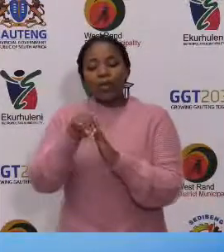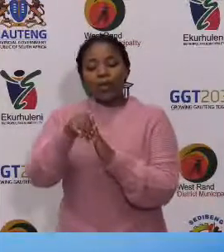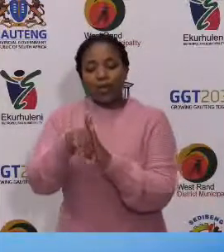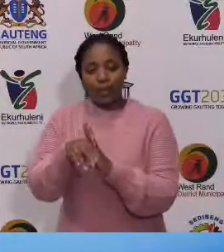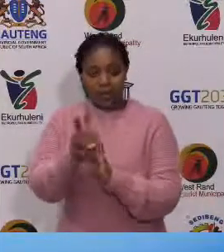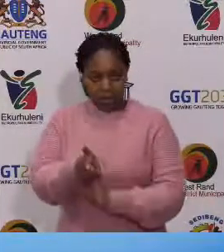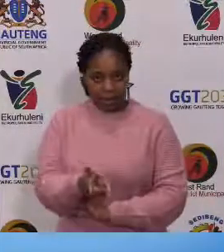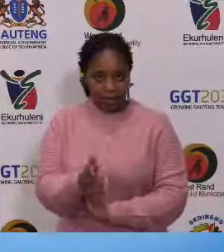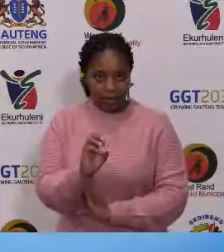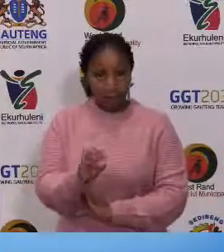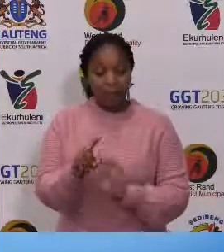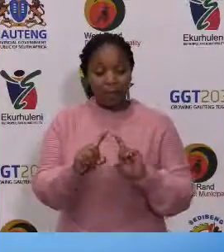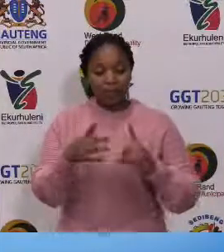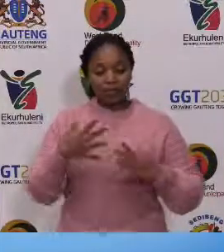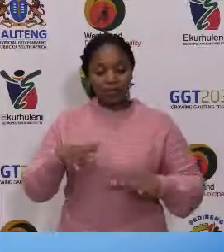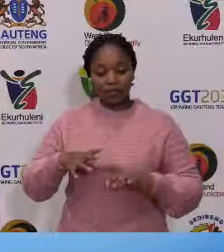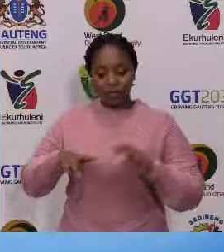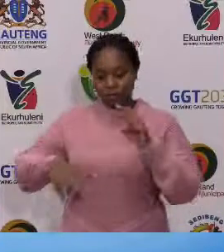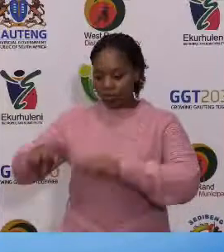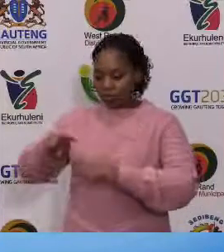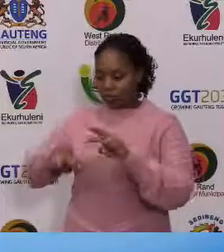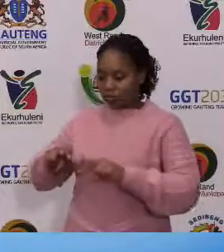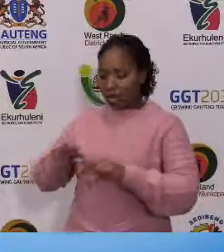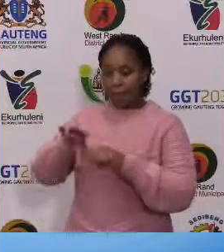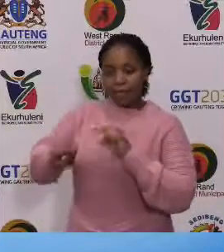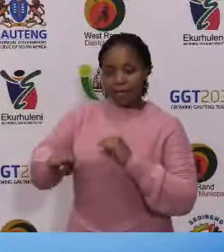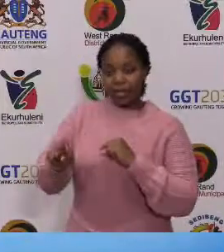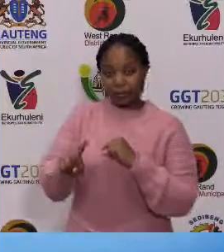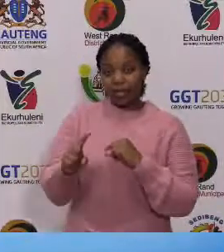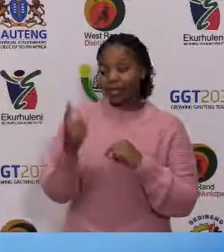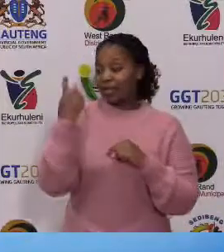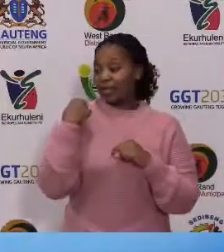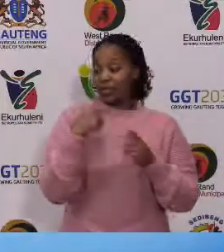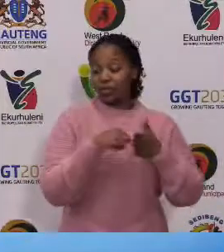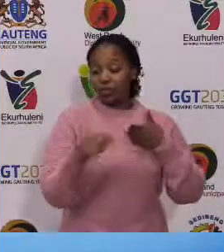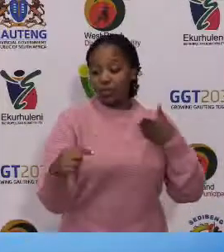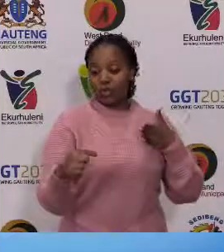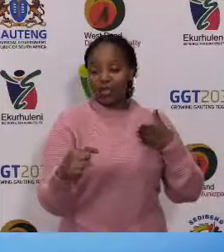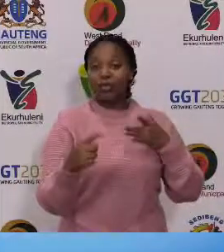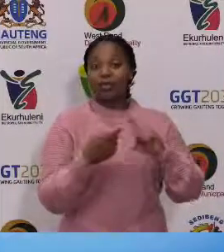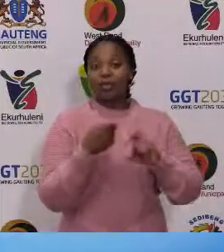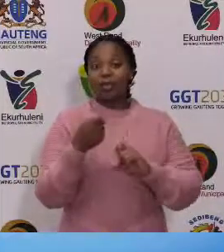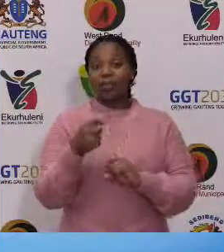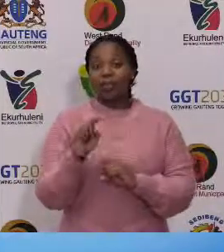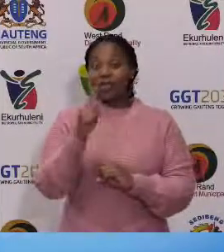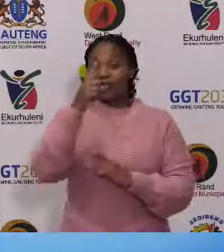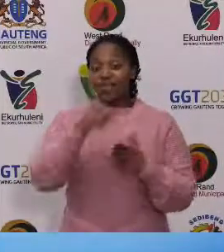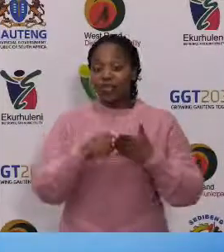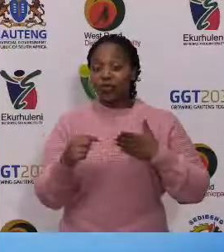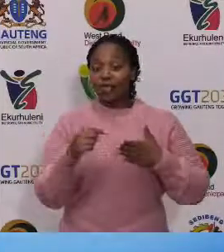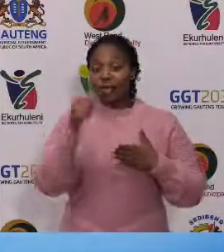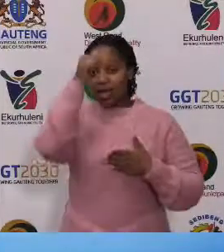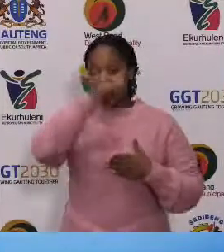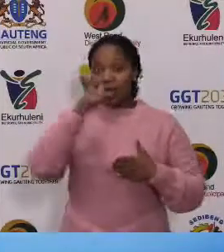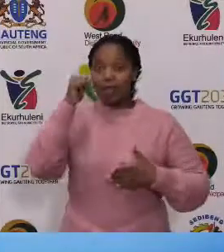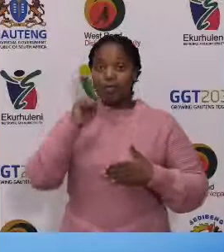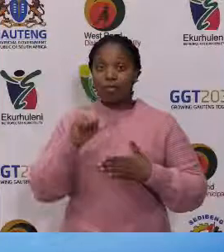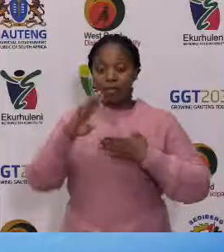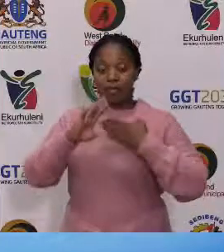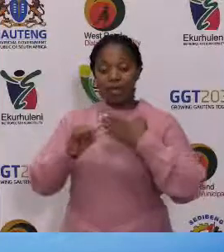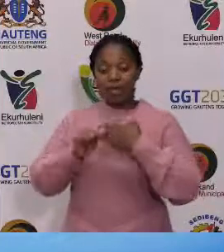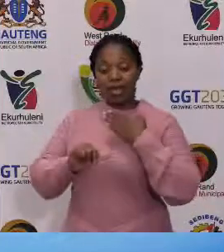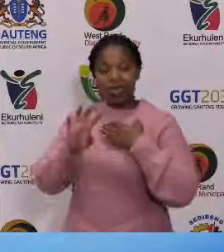then what we've noticed in the last 1 week, since 30th of April, if you look at the black line, starting